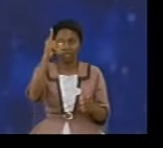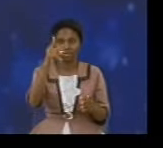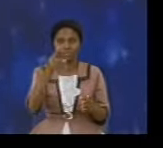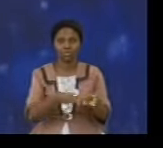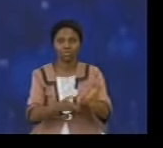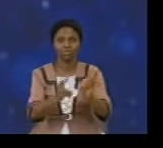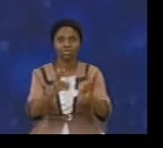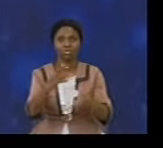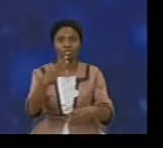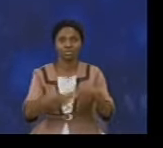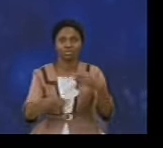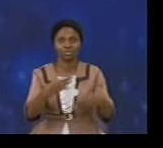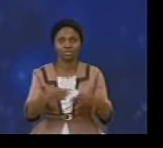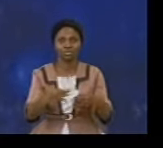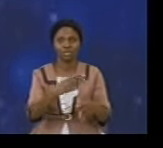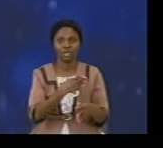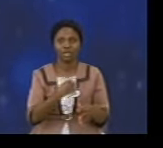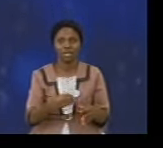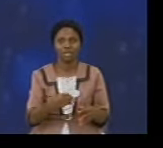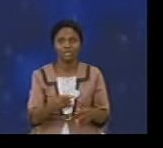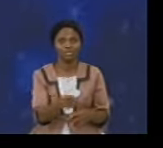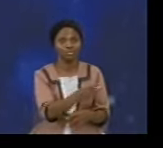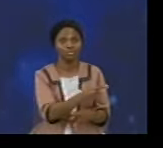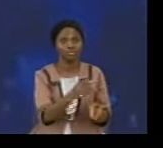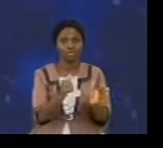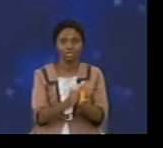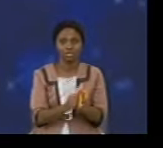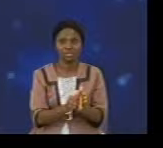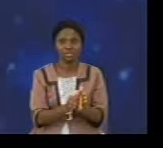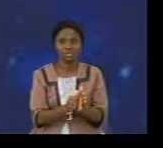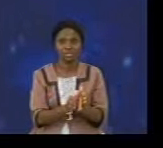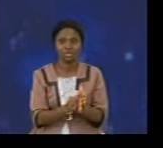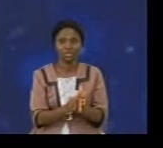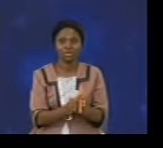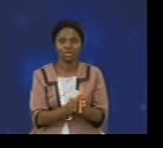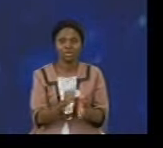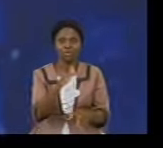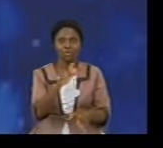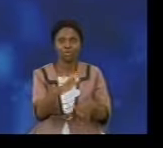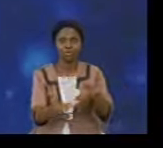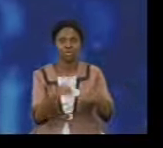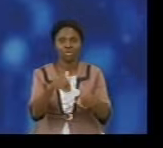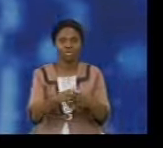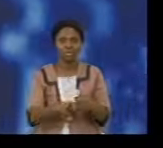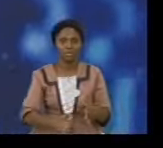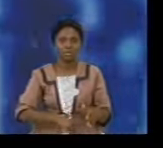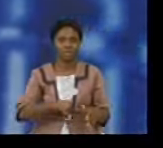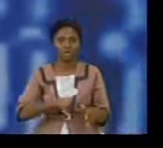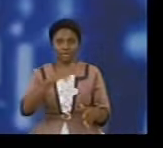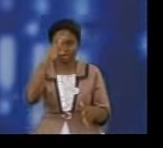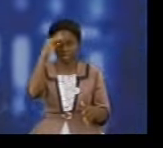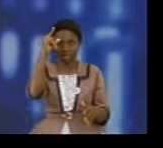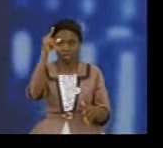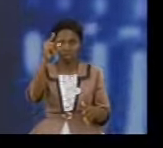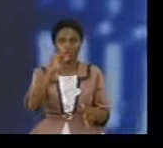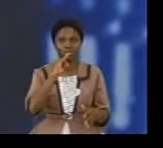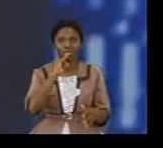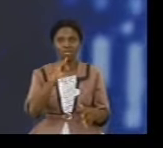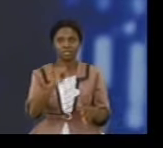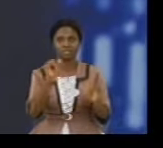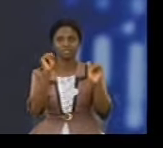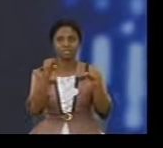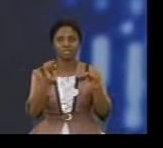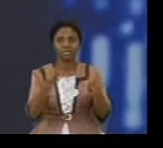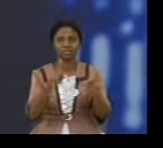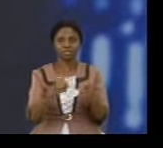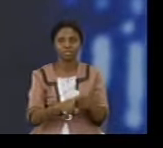judgment, and those that walk in pride, he is able